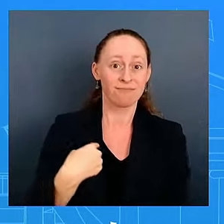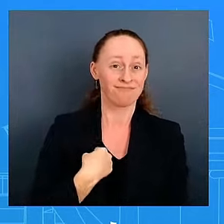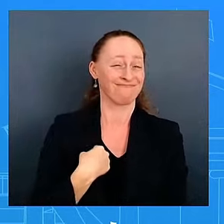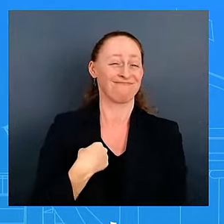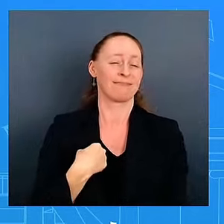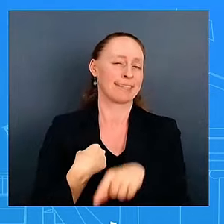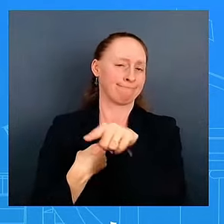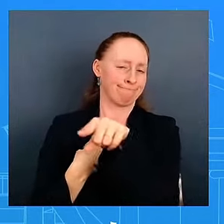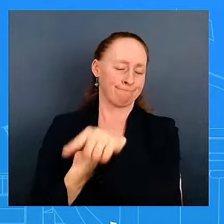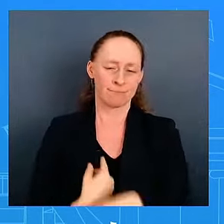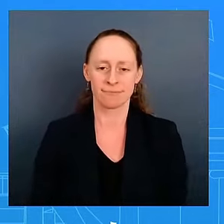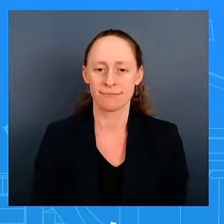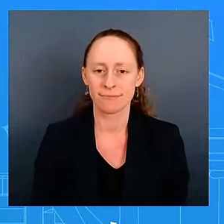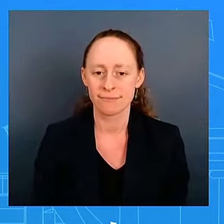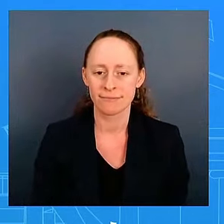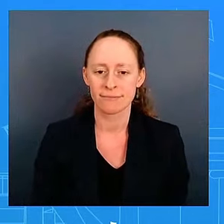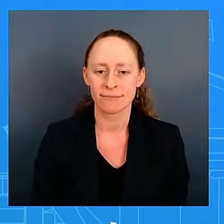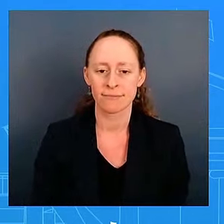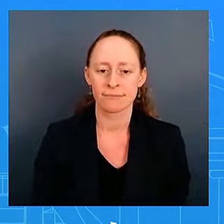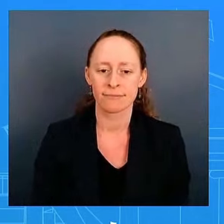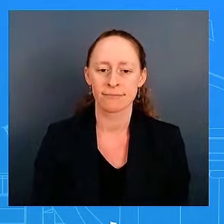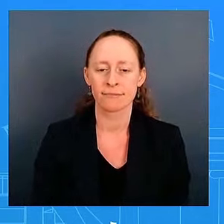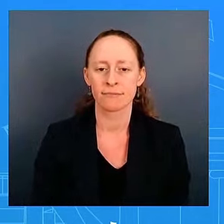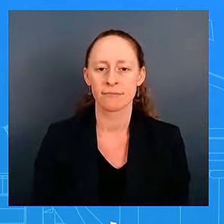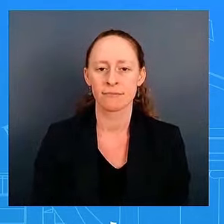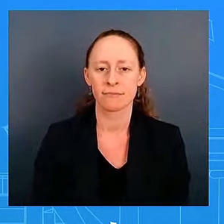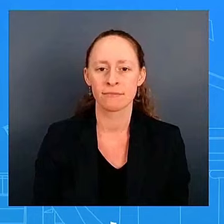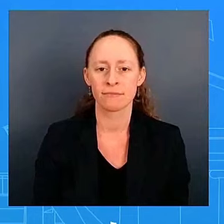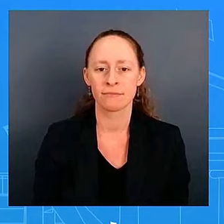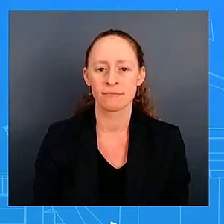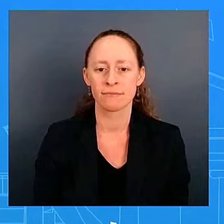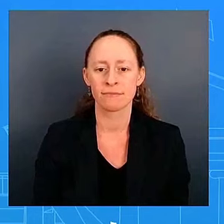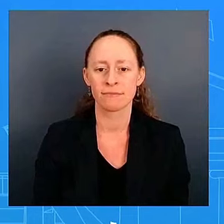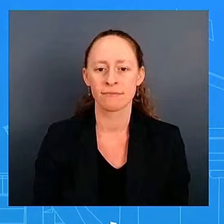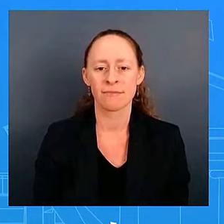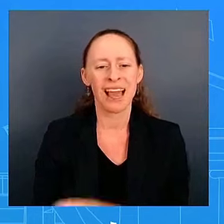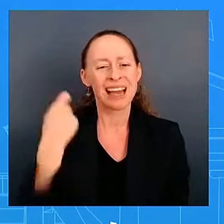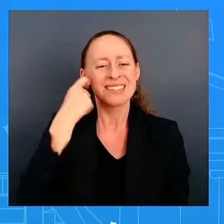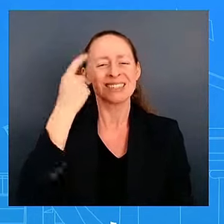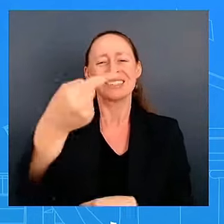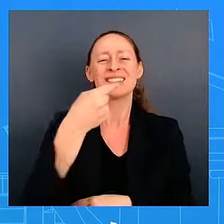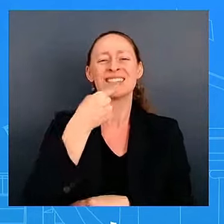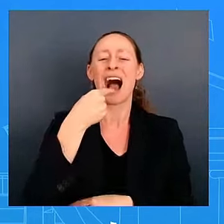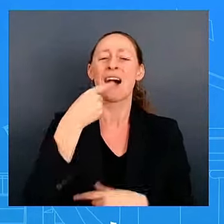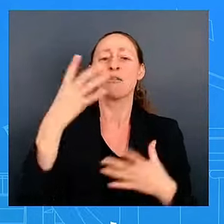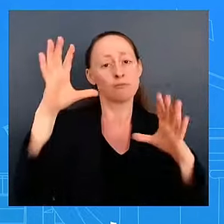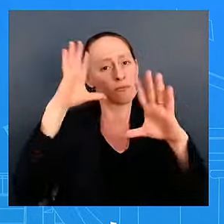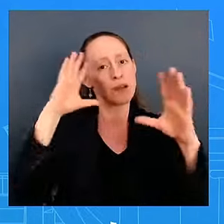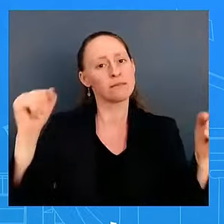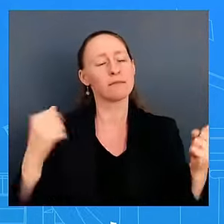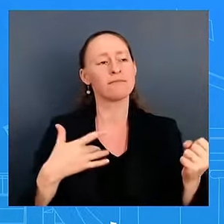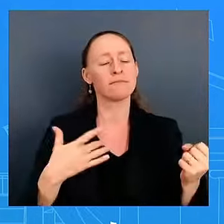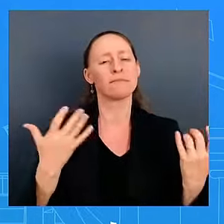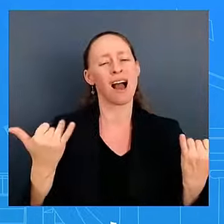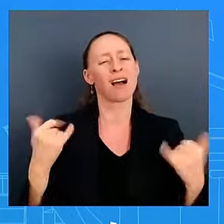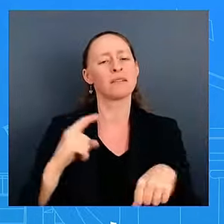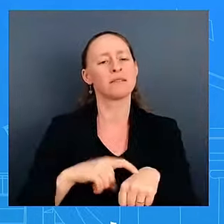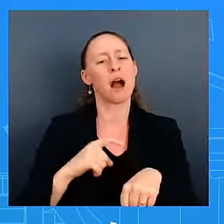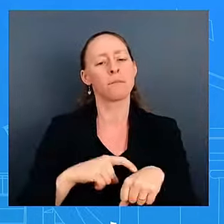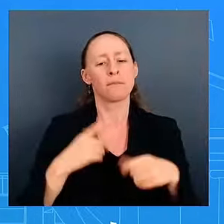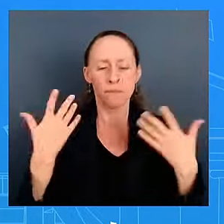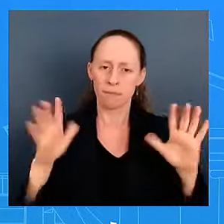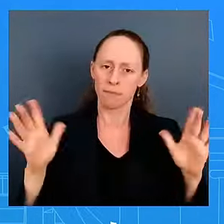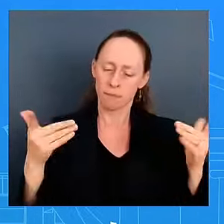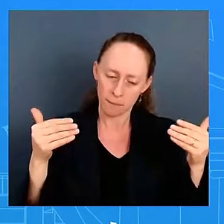great. You said just a minute ago that the president wants to turn the page on the last couple of weeks and get to the other side of this, where the White House wants